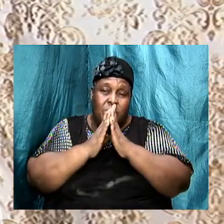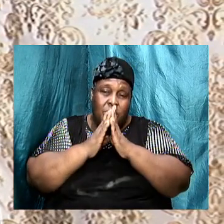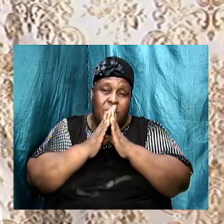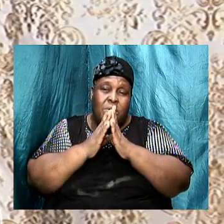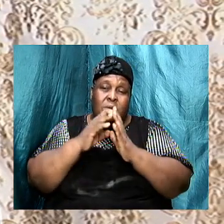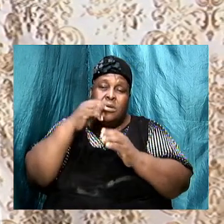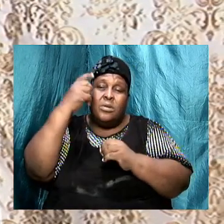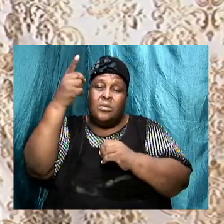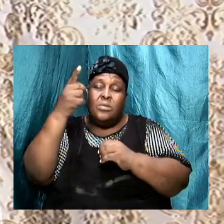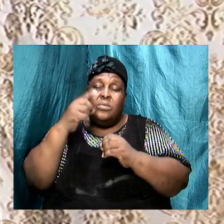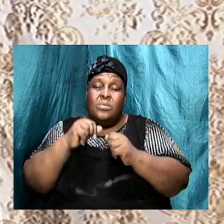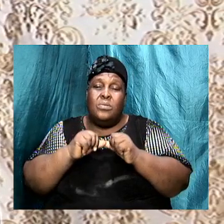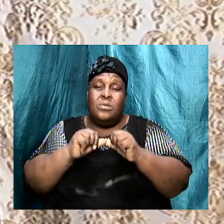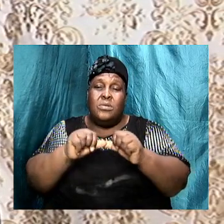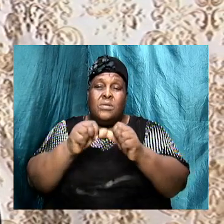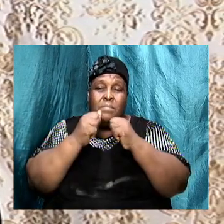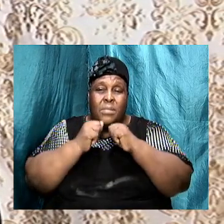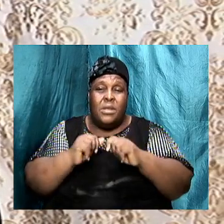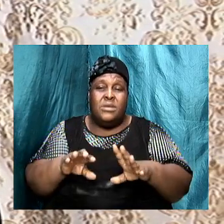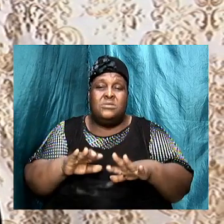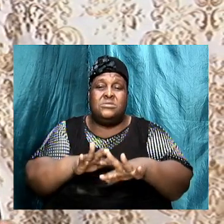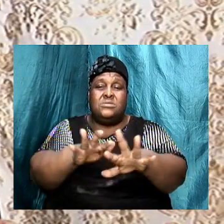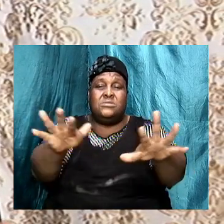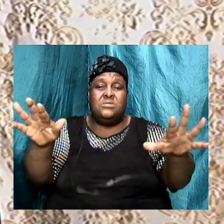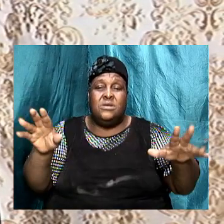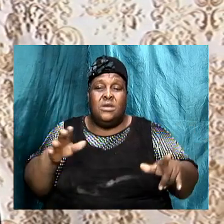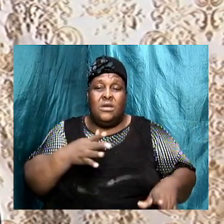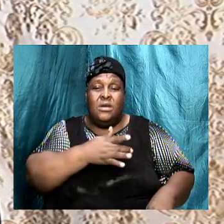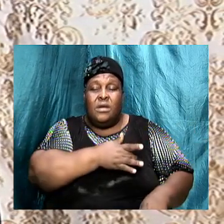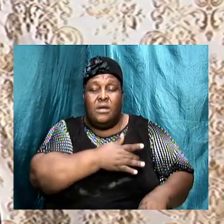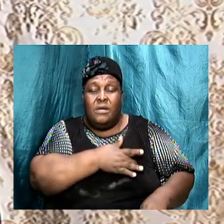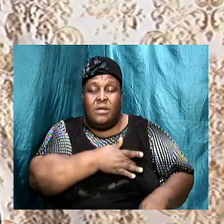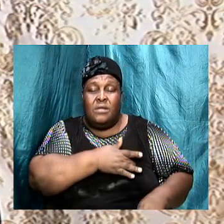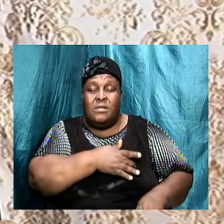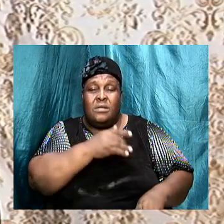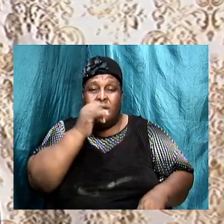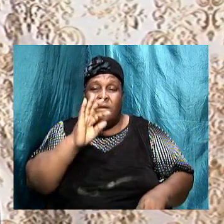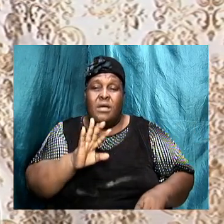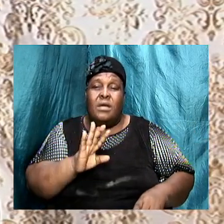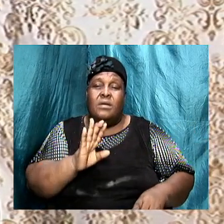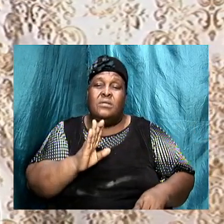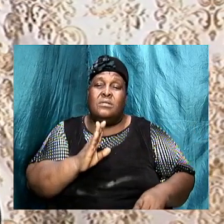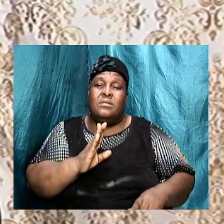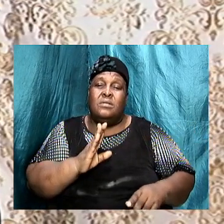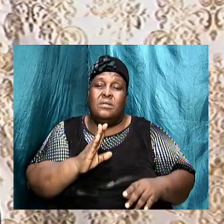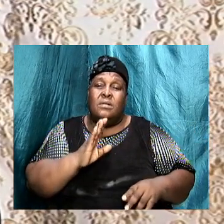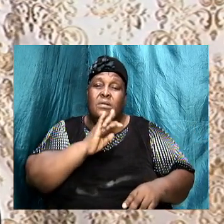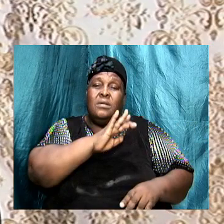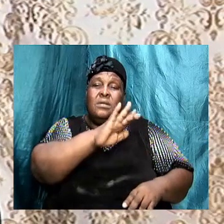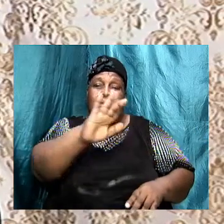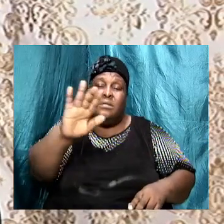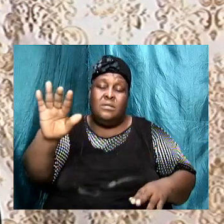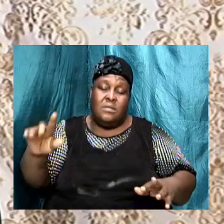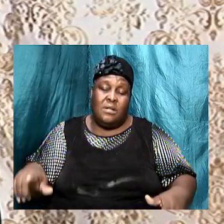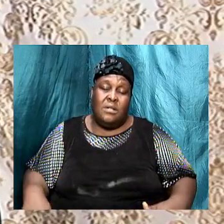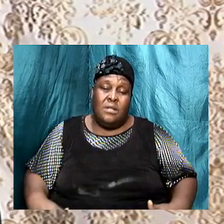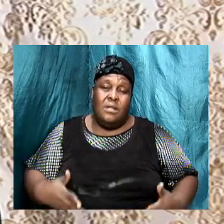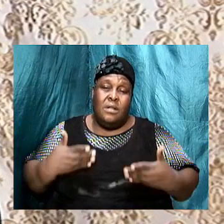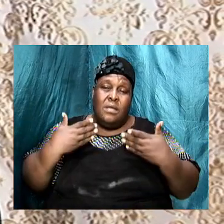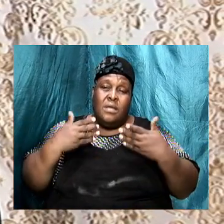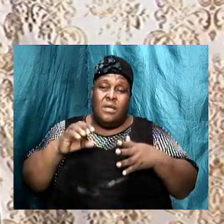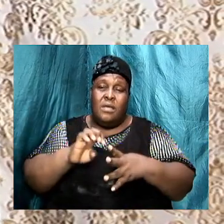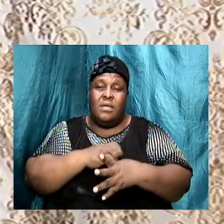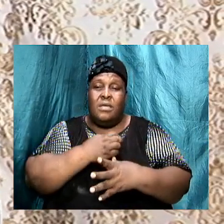that you will continue to bless each and every heart. Lord Jesus, God, that you will touch, God, lives, God,